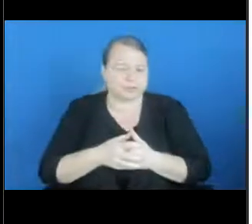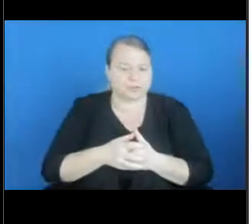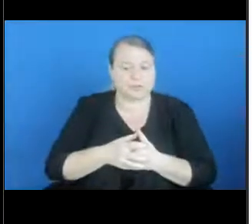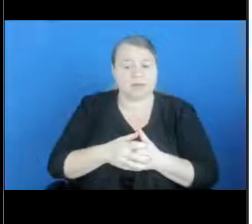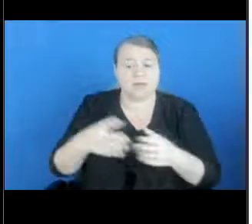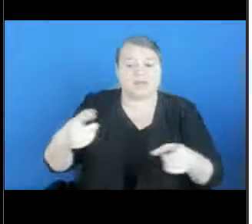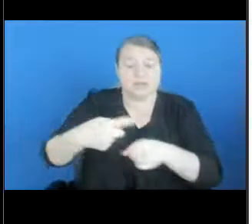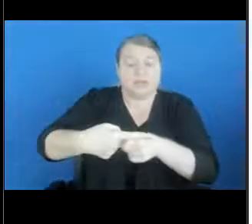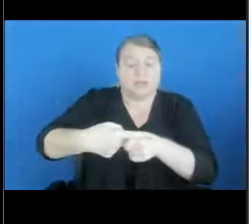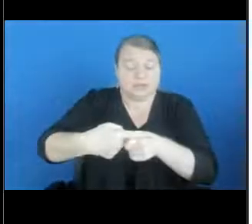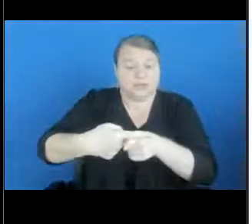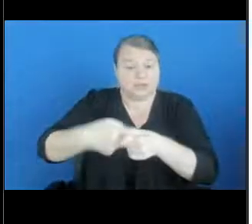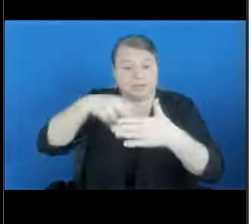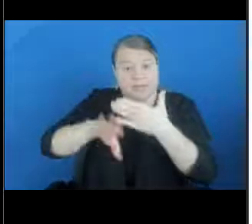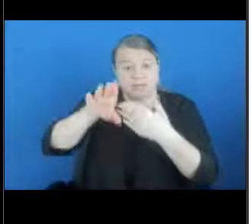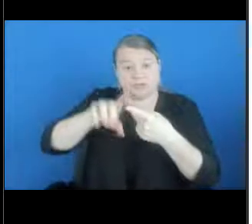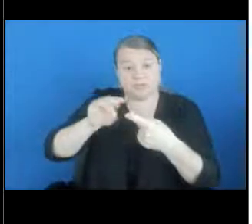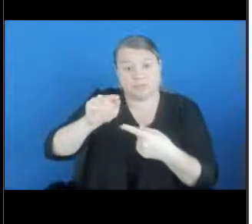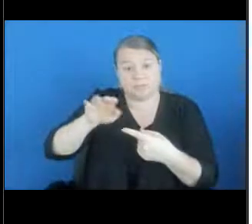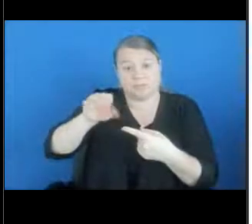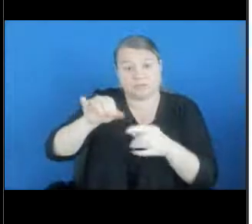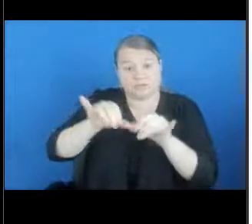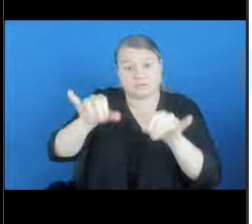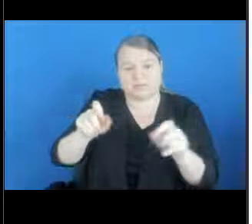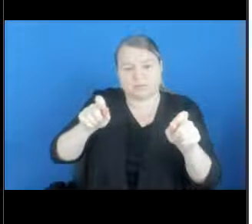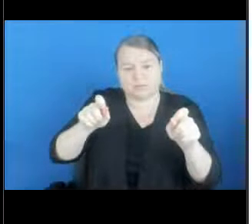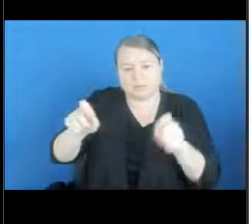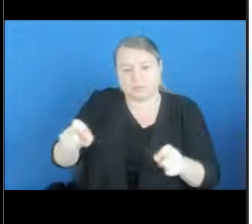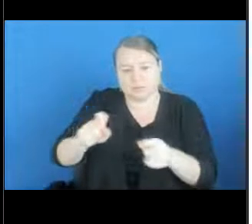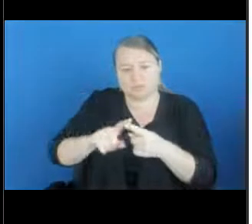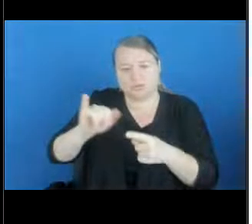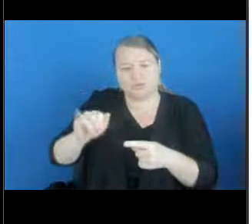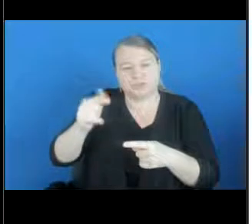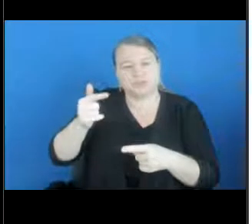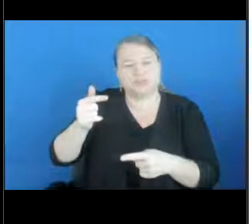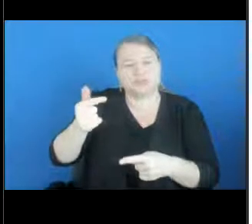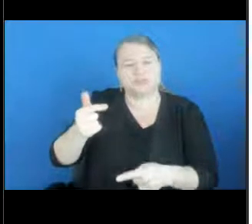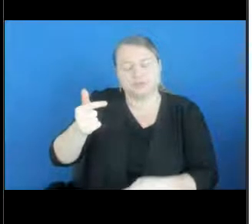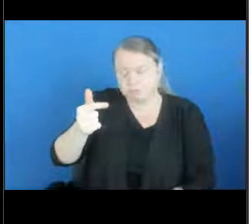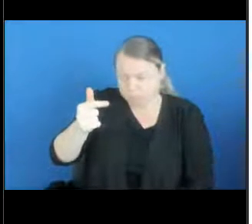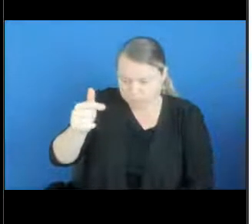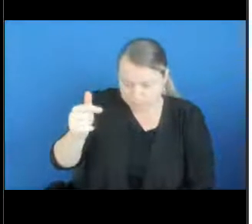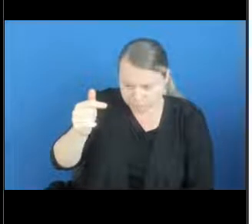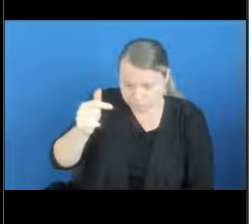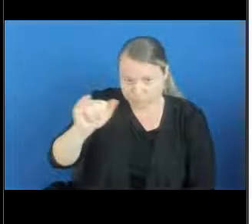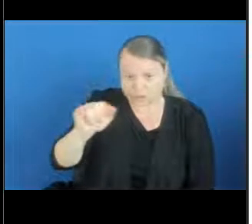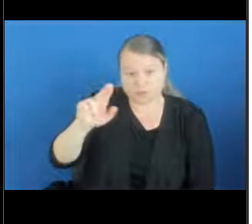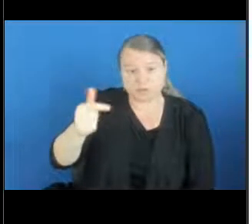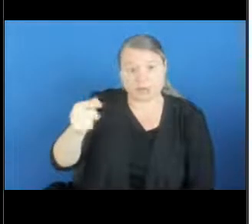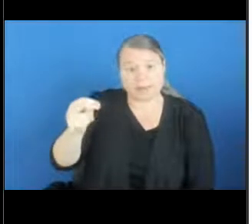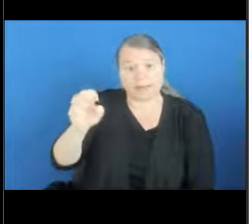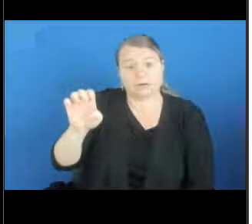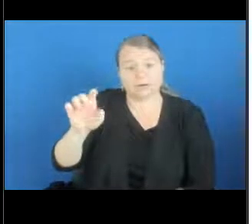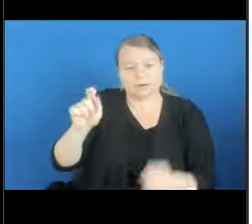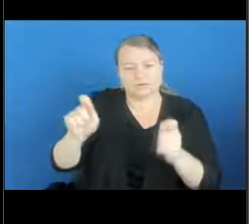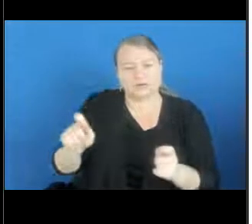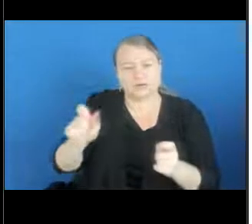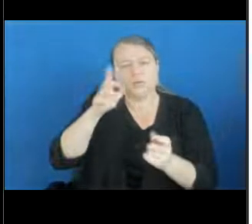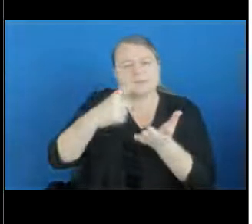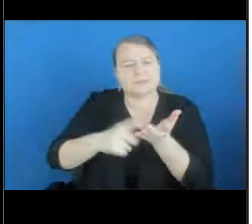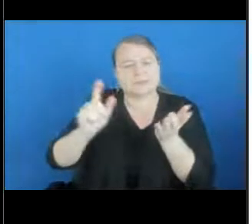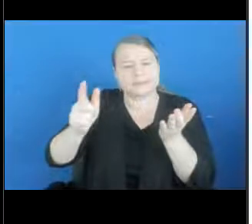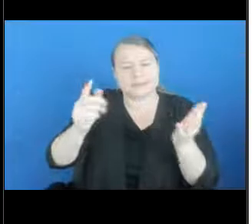to the metro station was modified to a jug handle configuration, and we'll discuss that more on the next slide. In addition, the roundabout planned